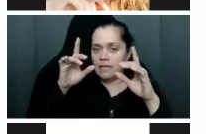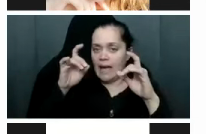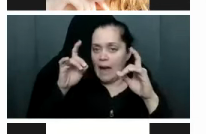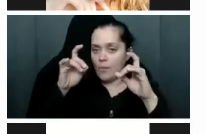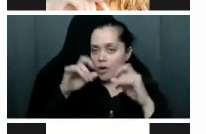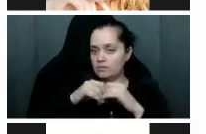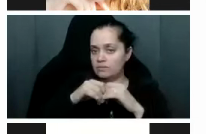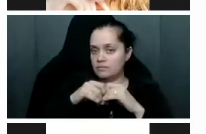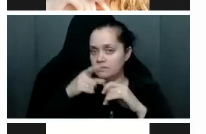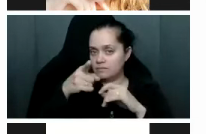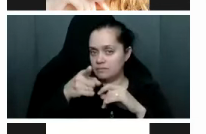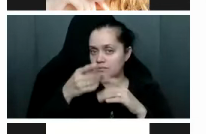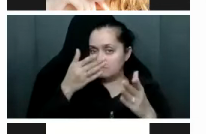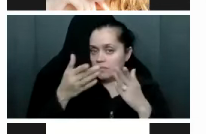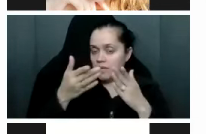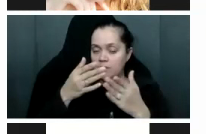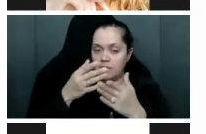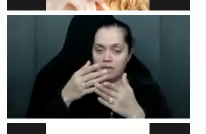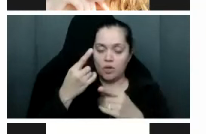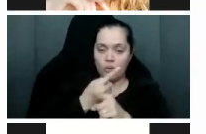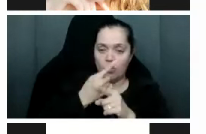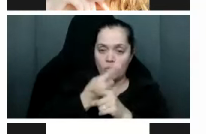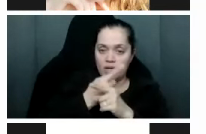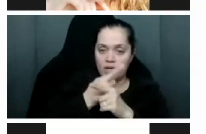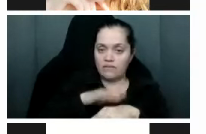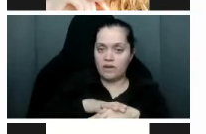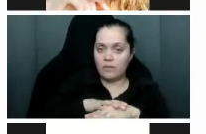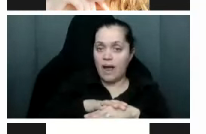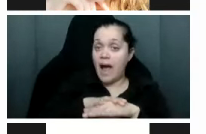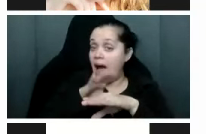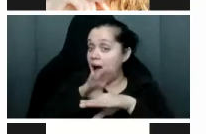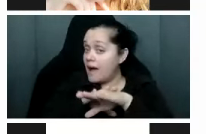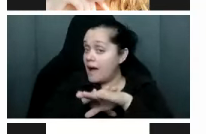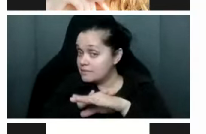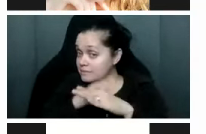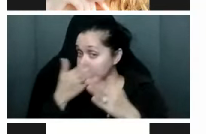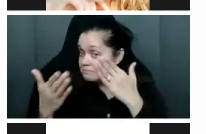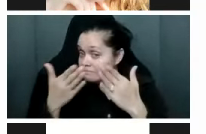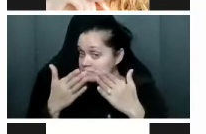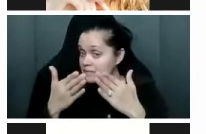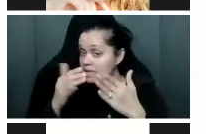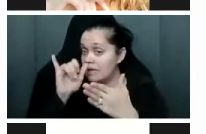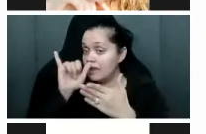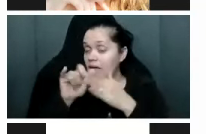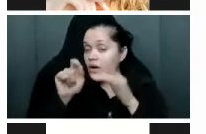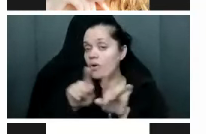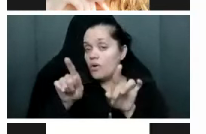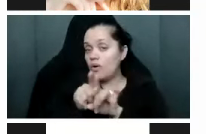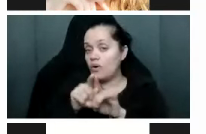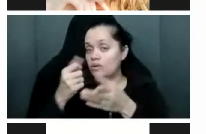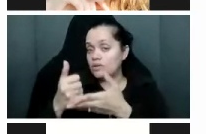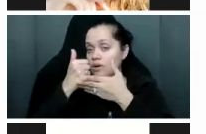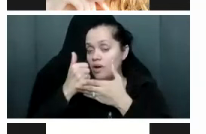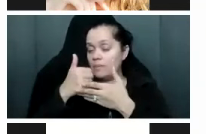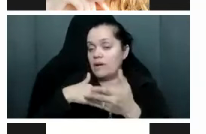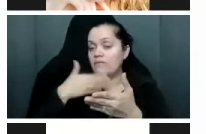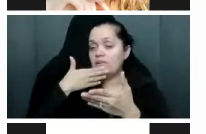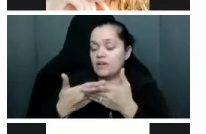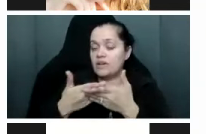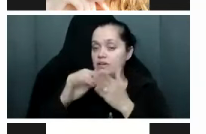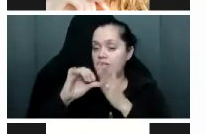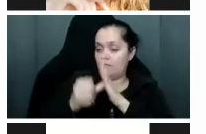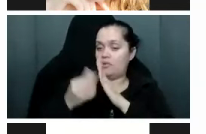Maybe you'll somewhat regularly have your camera on. That would also help me have a good impression of